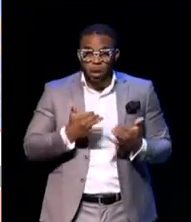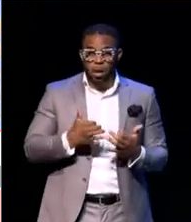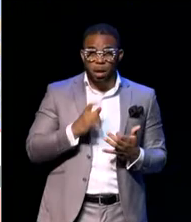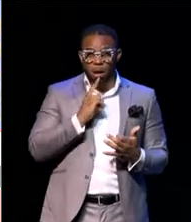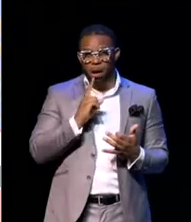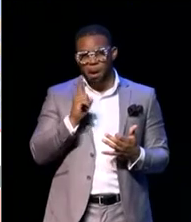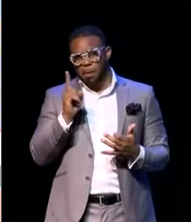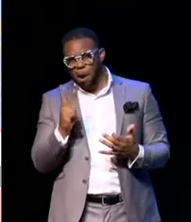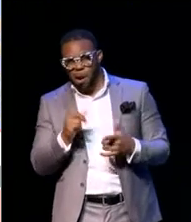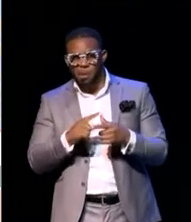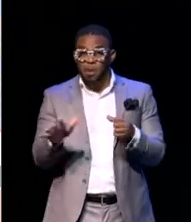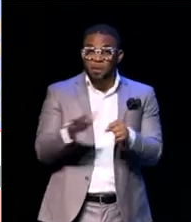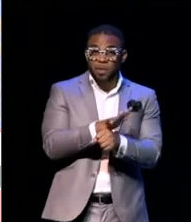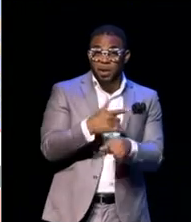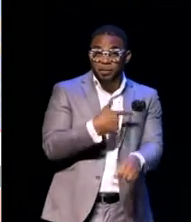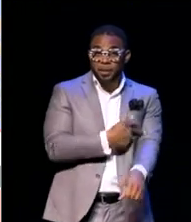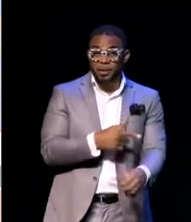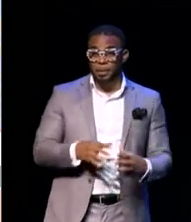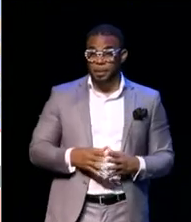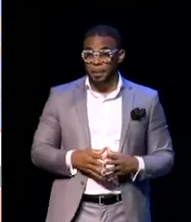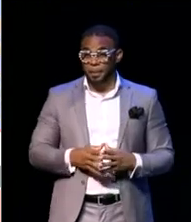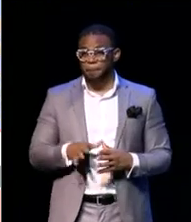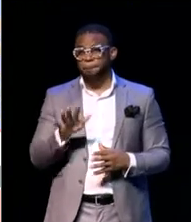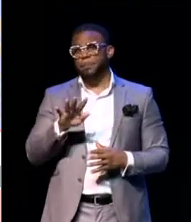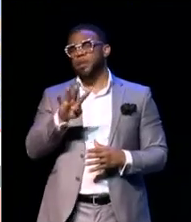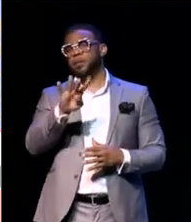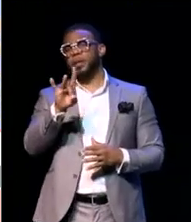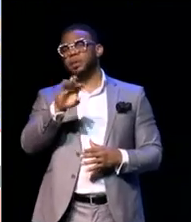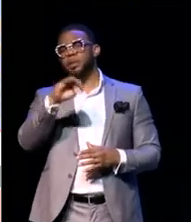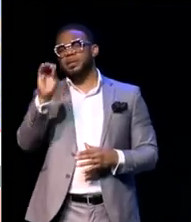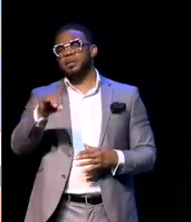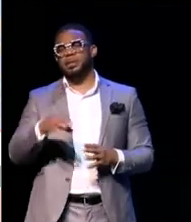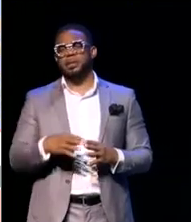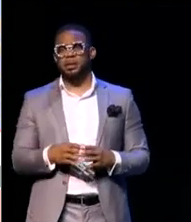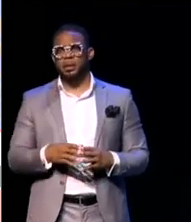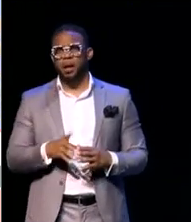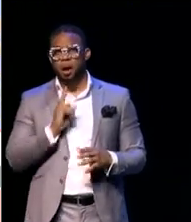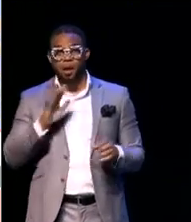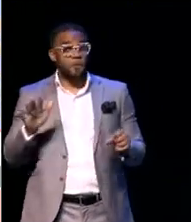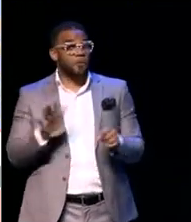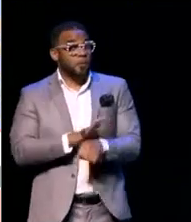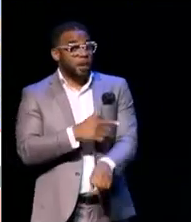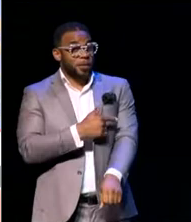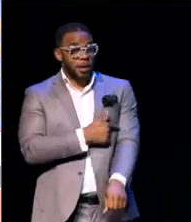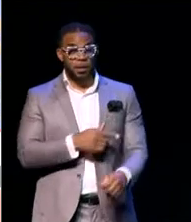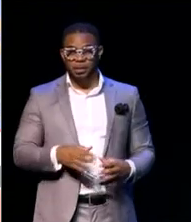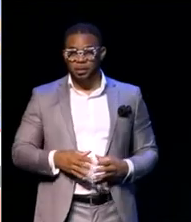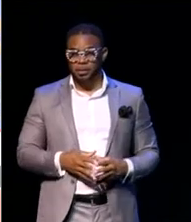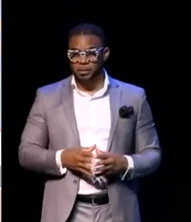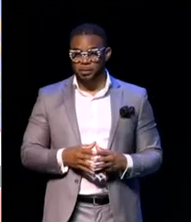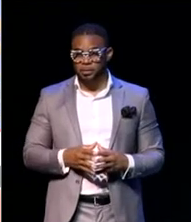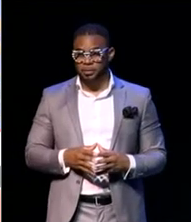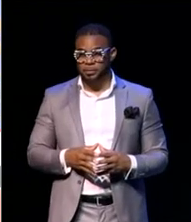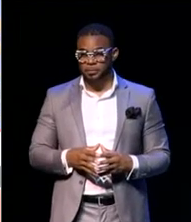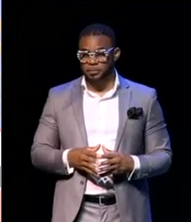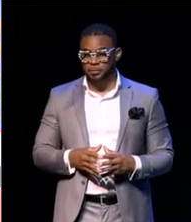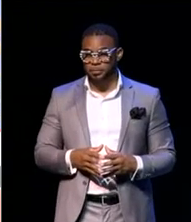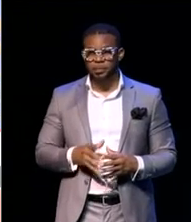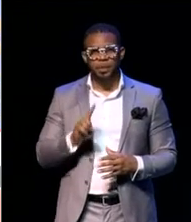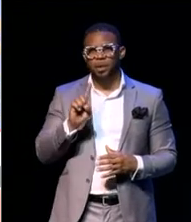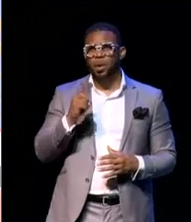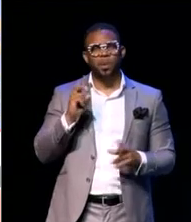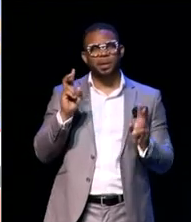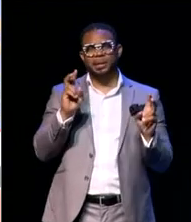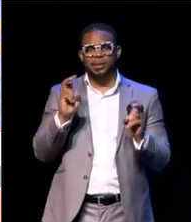are partially or fully vaccinated. About 48% are fully vaccinated. The